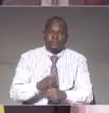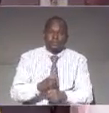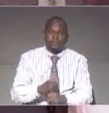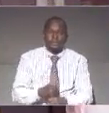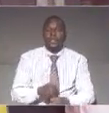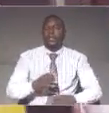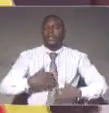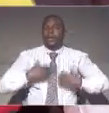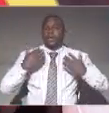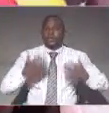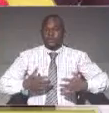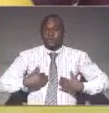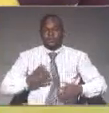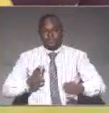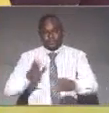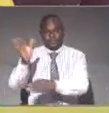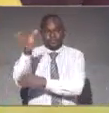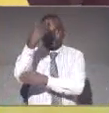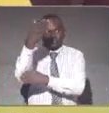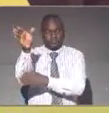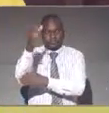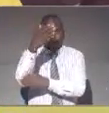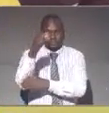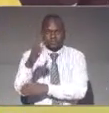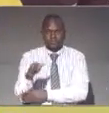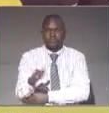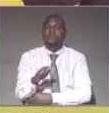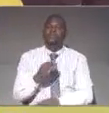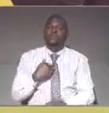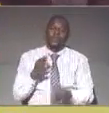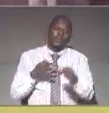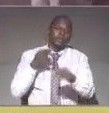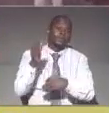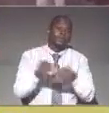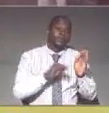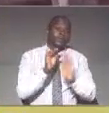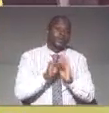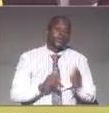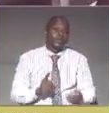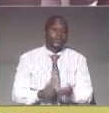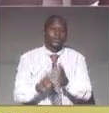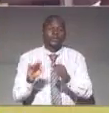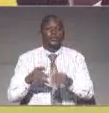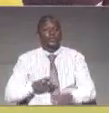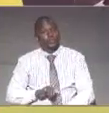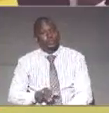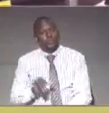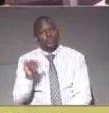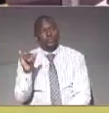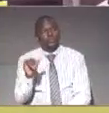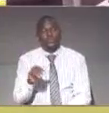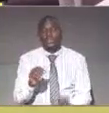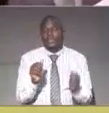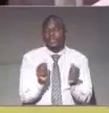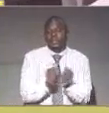It's my pleasure to flag off the Seeds for the Future program beneficiaries to go. 10